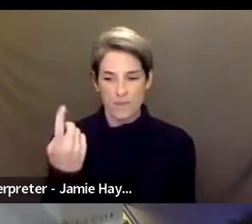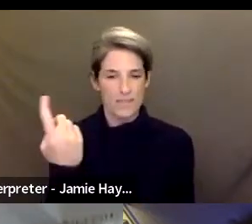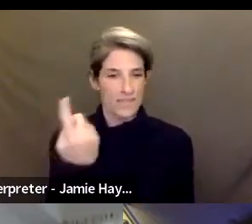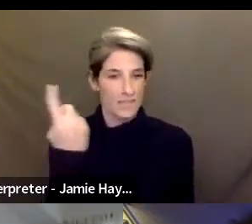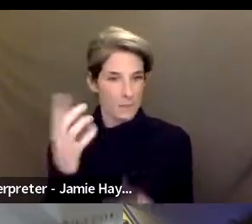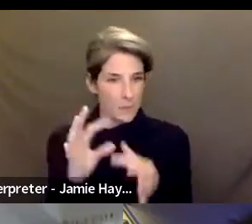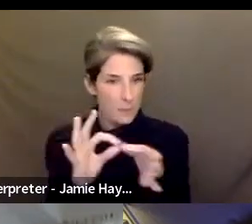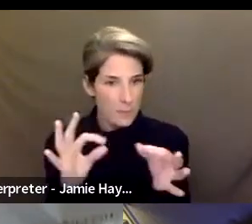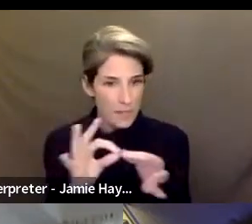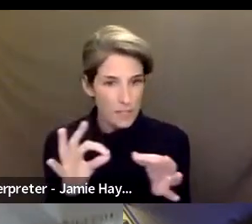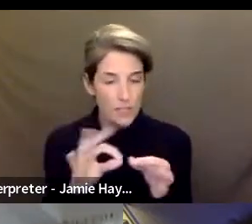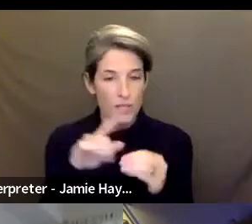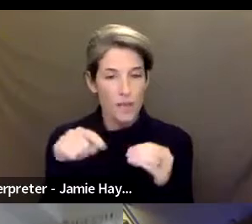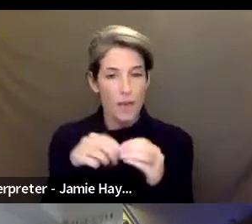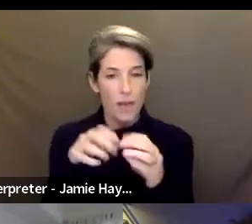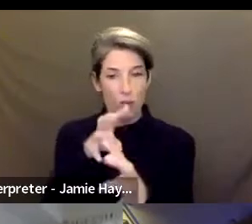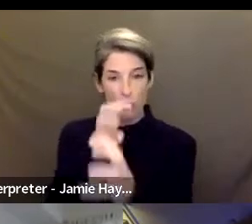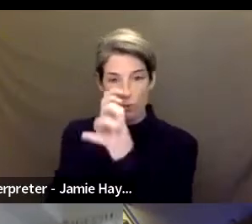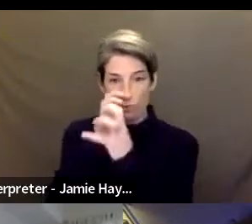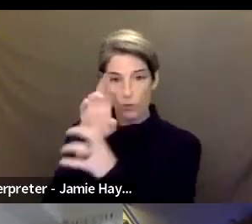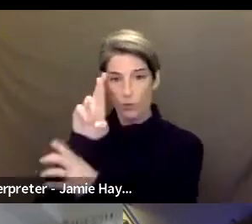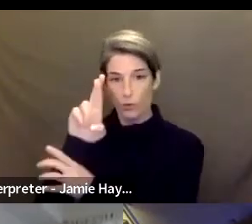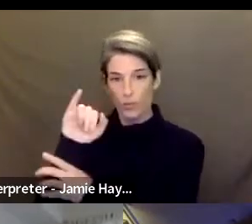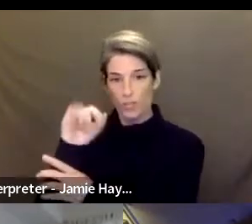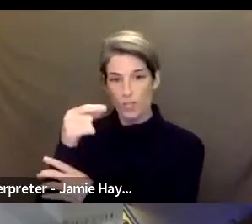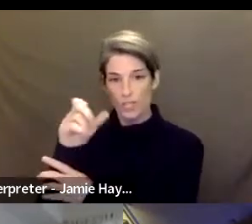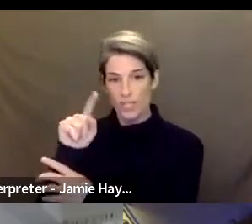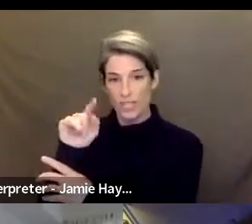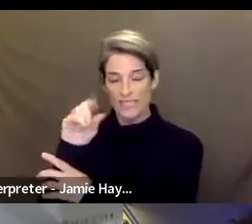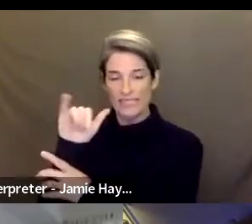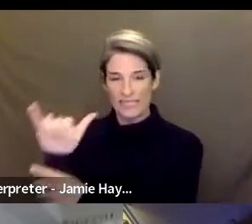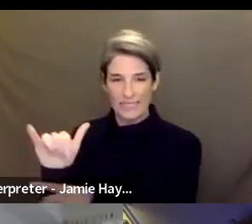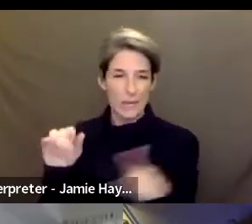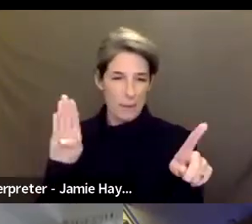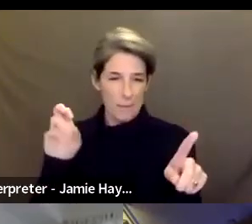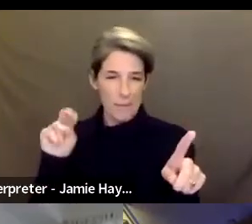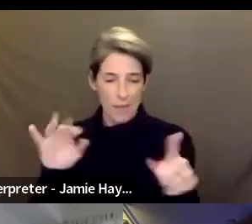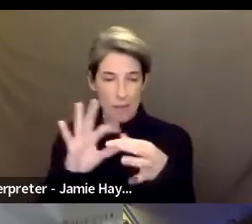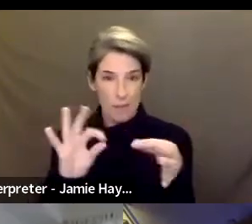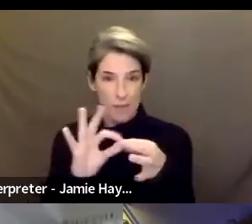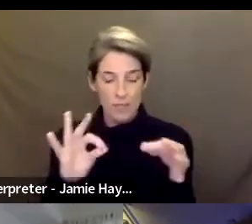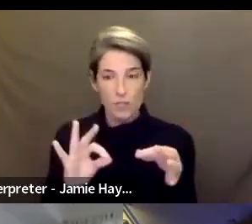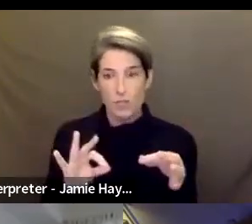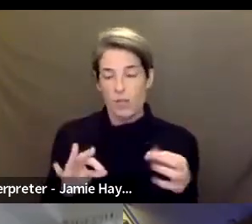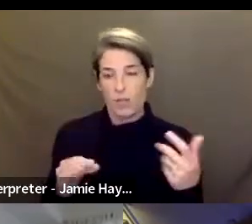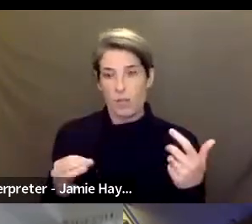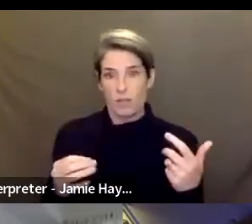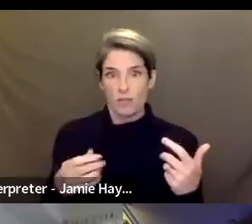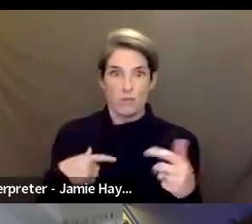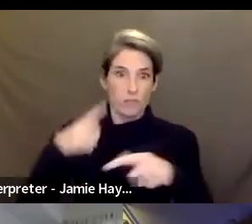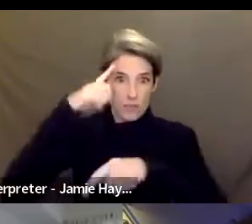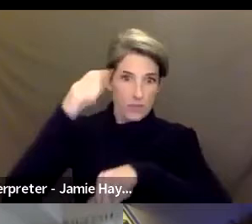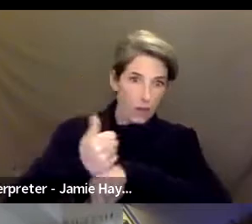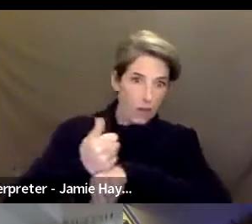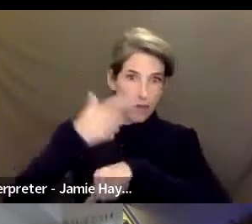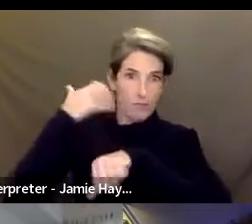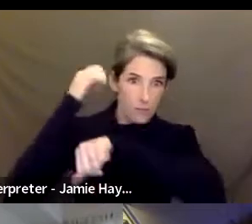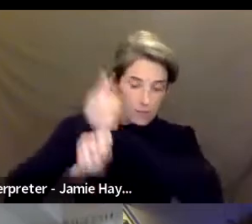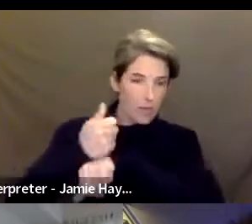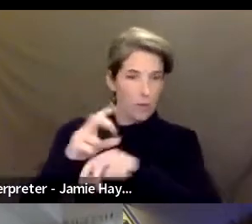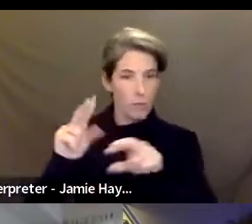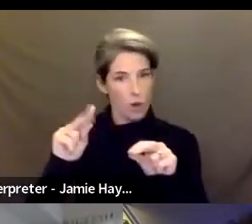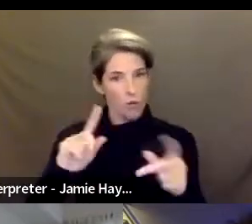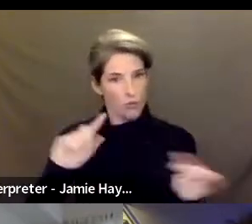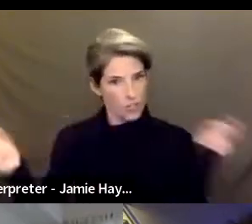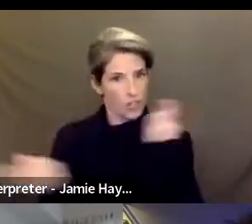about rigidity and how things have always been done and pushing back and using your voice. In each